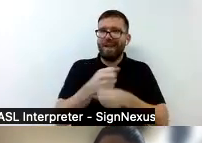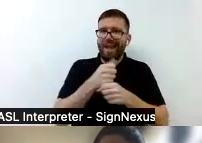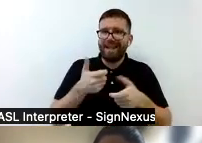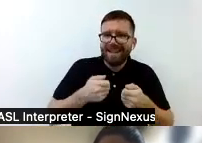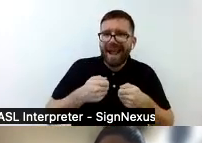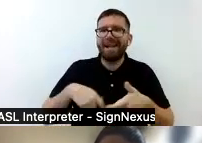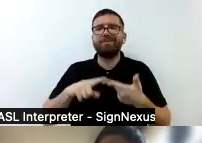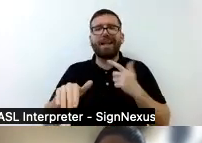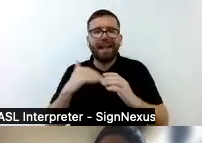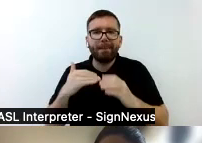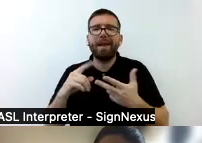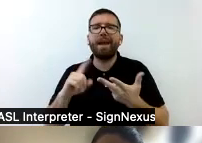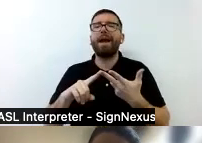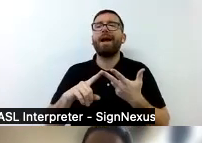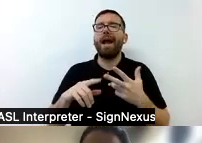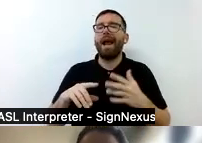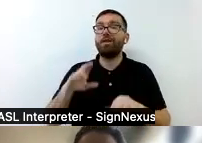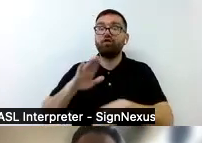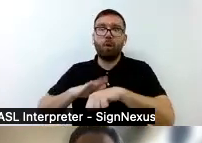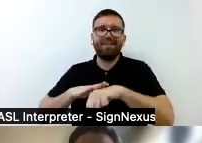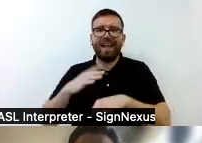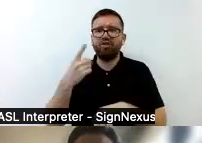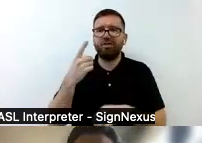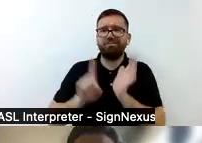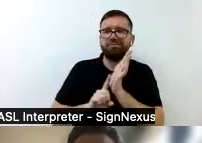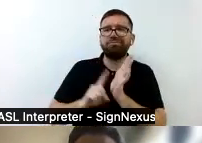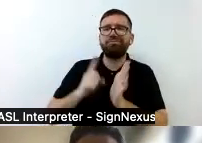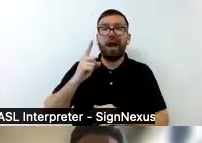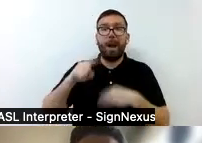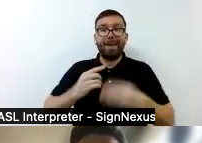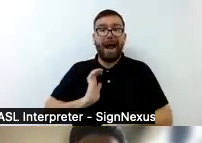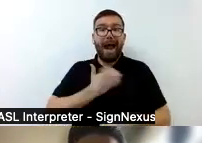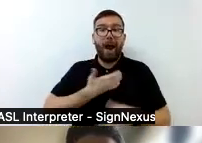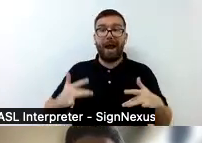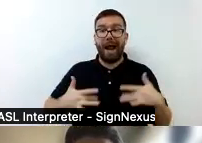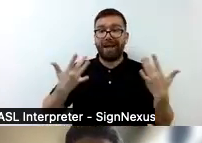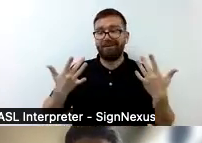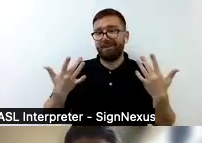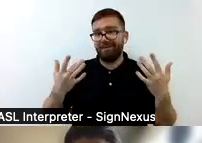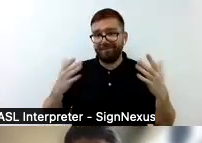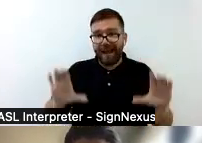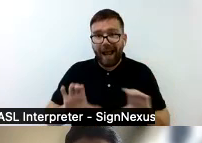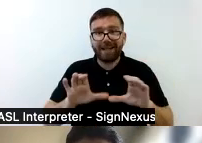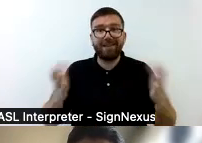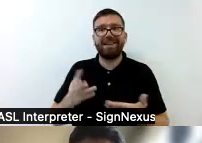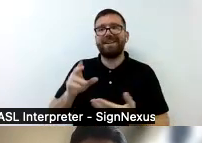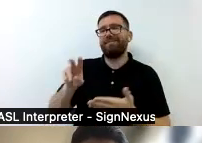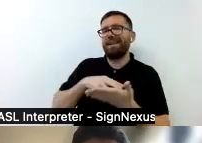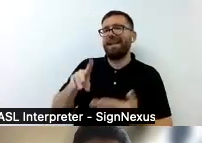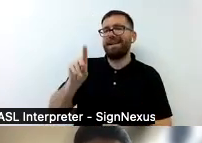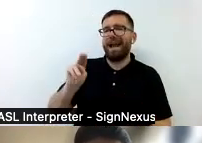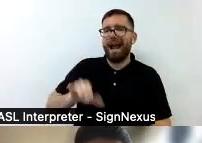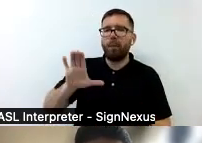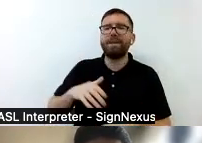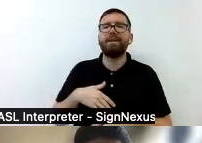NYC's activities. The only required part of this section is the confirmation section, where you agree that by submitting